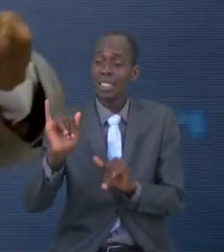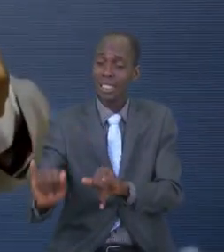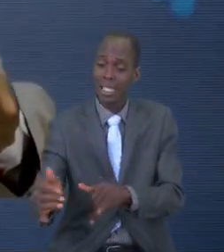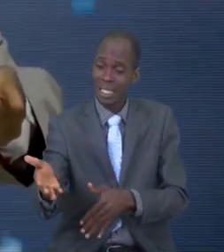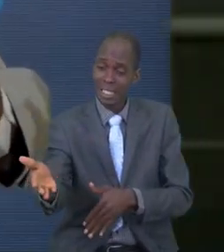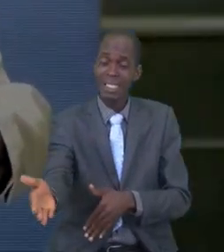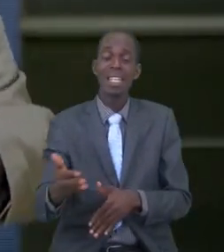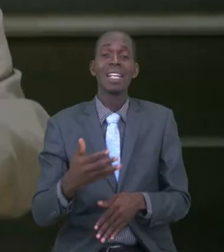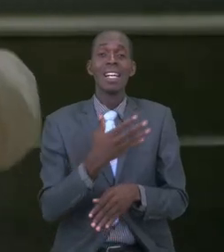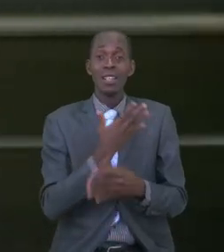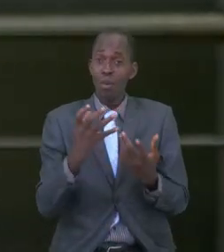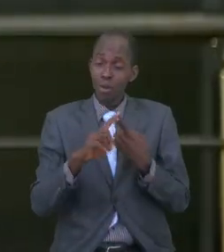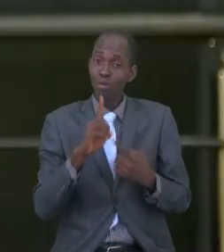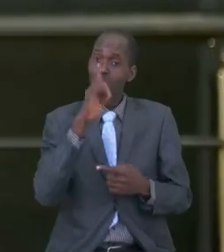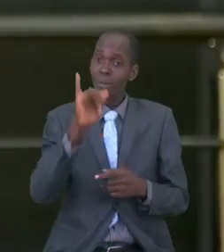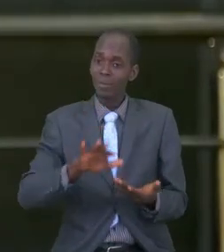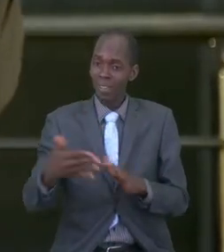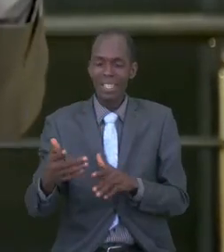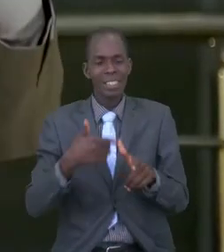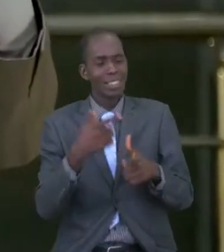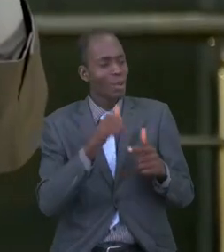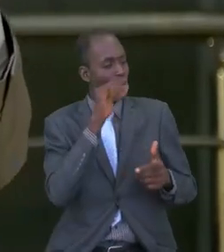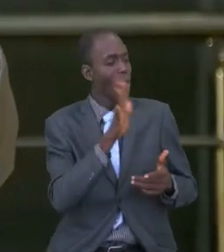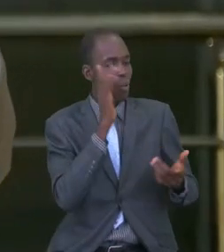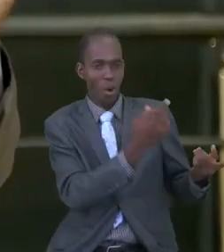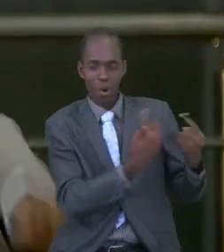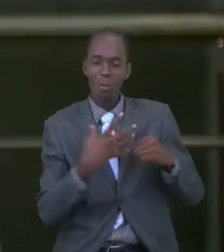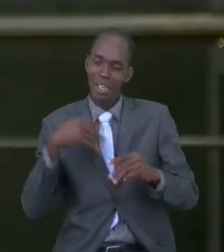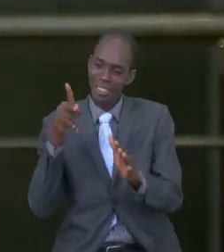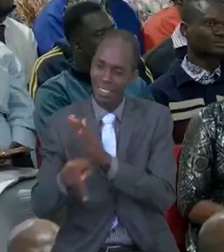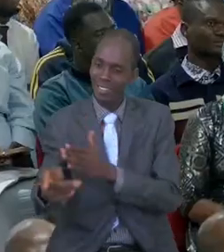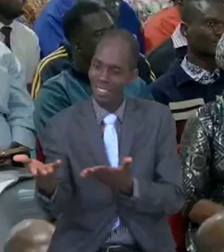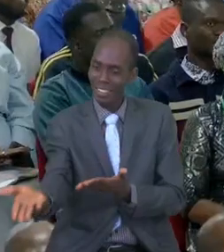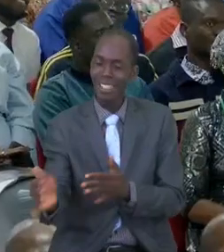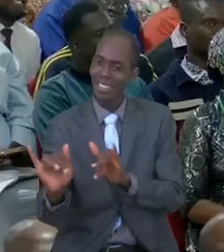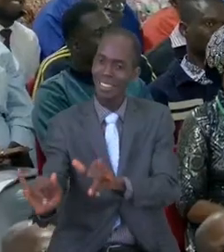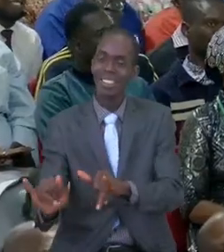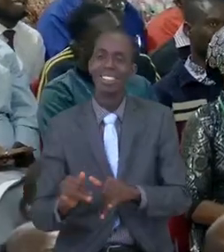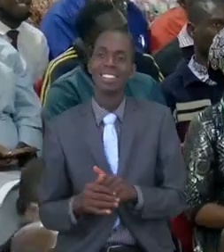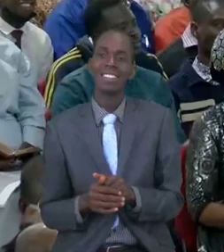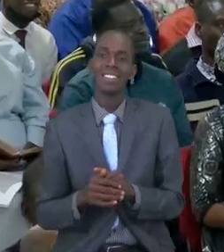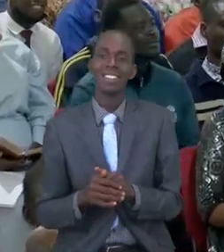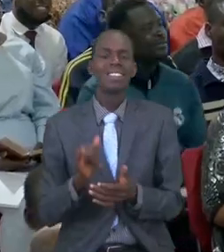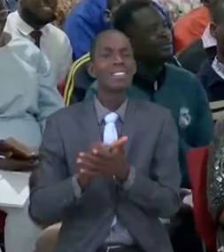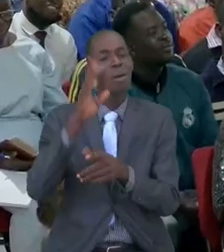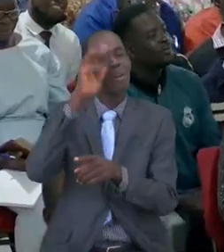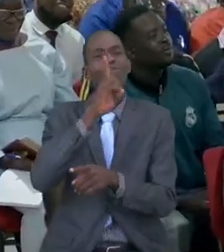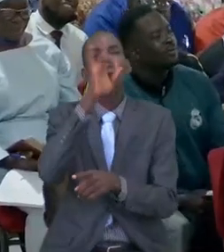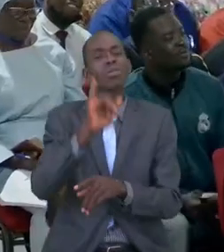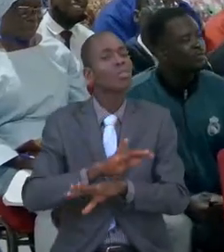really want to die, Jezebel will do the job for you. He didn't want to